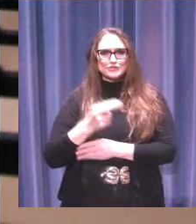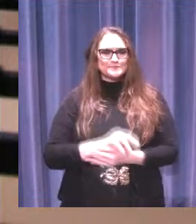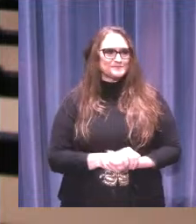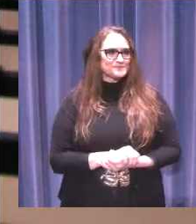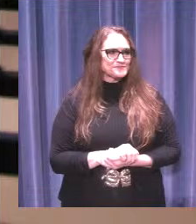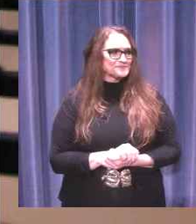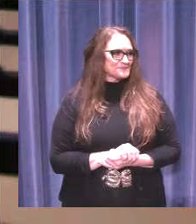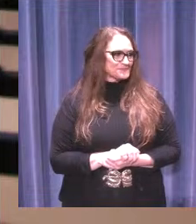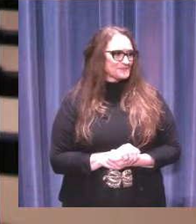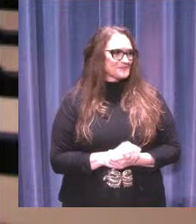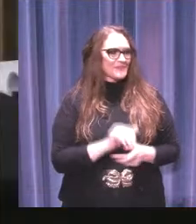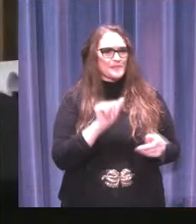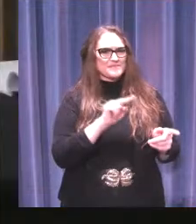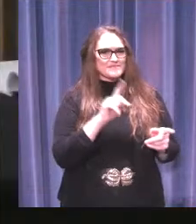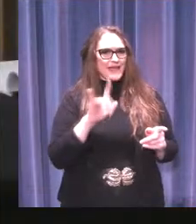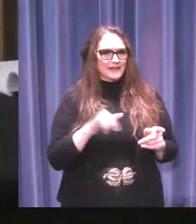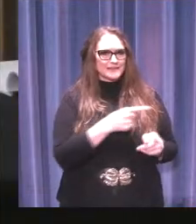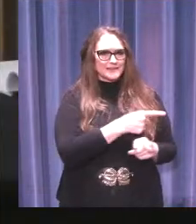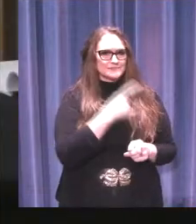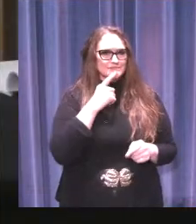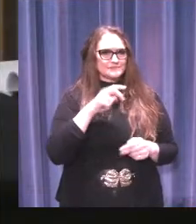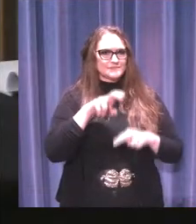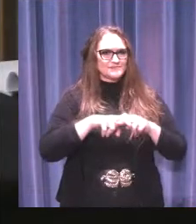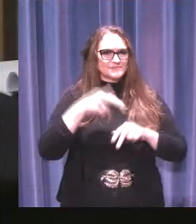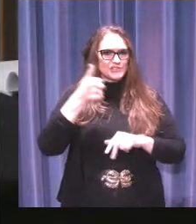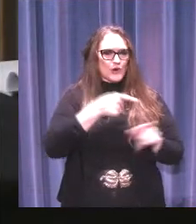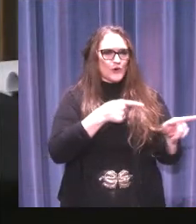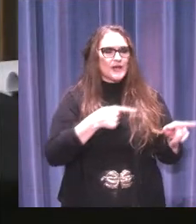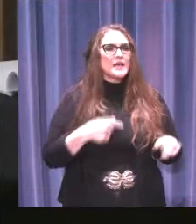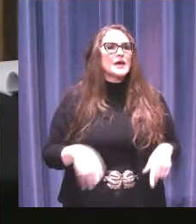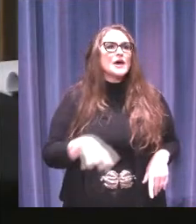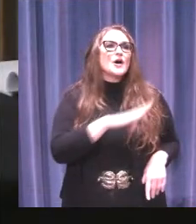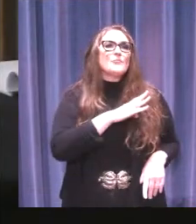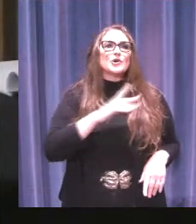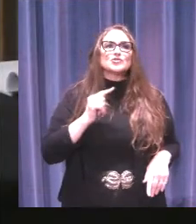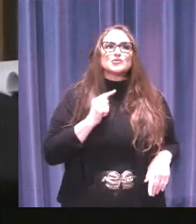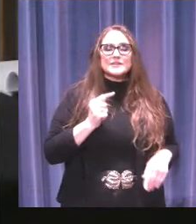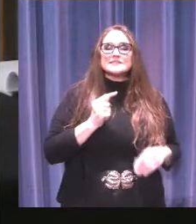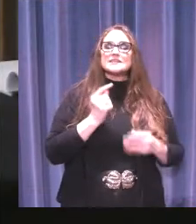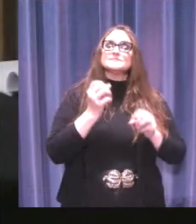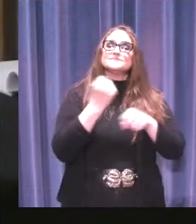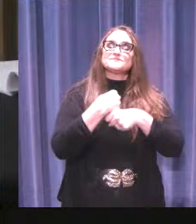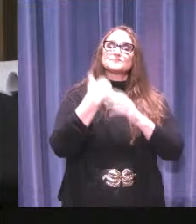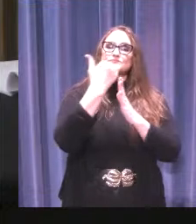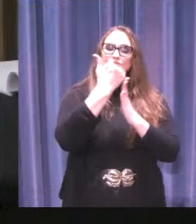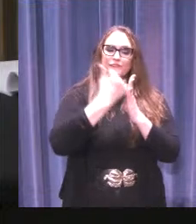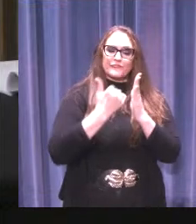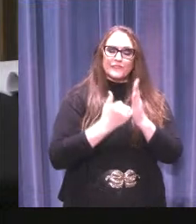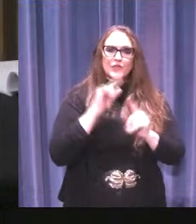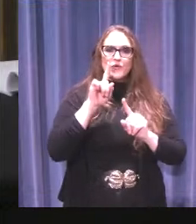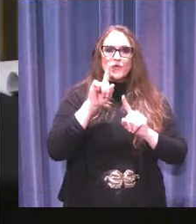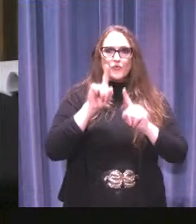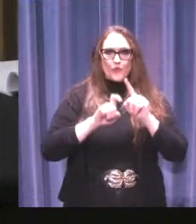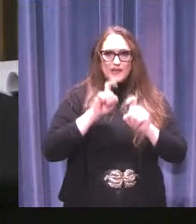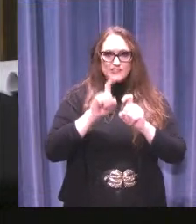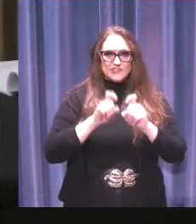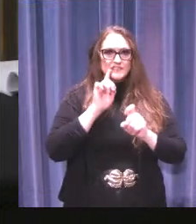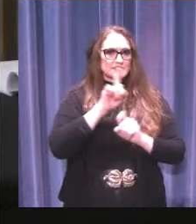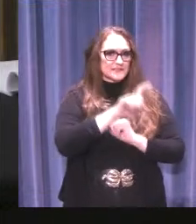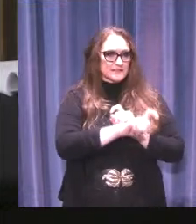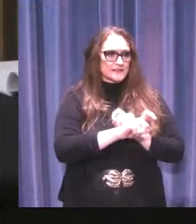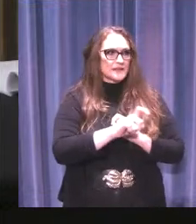Andy Overman. Welcome. The Board of Trustees has created a list of questions that will be asking